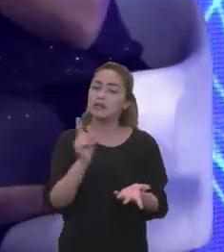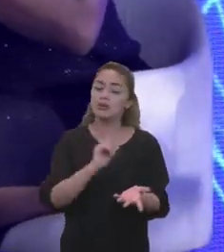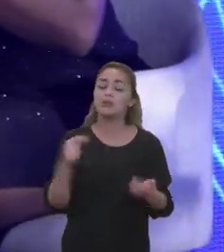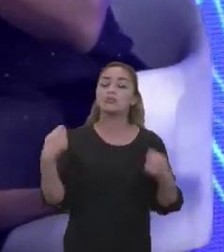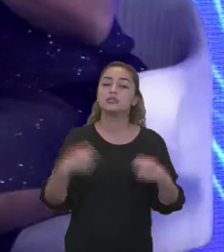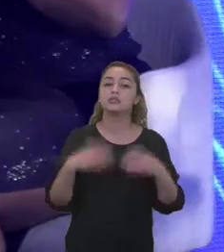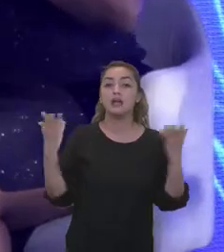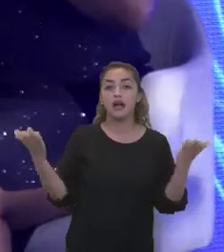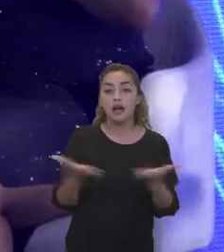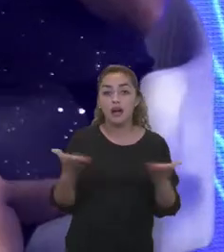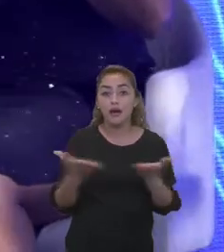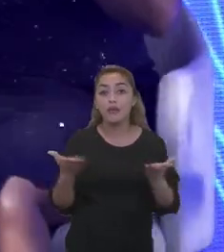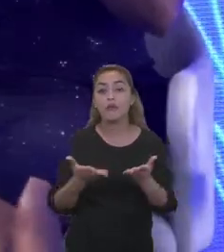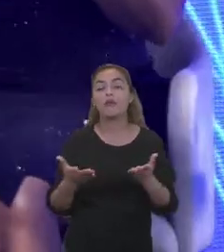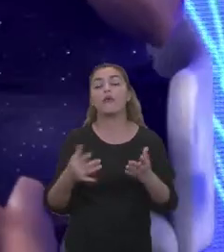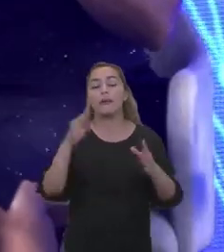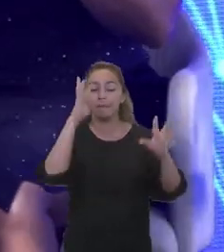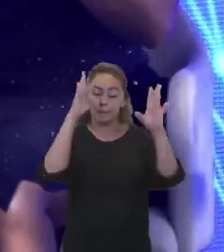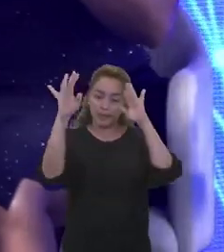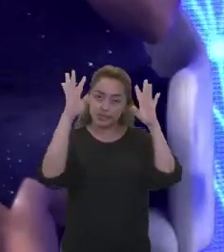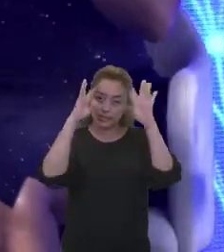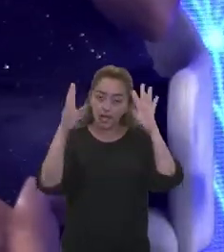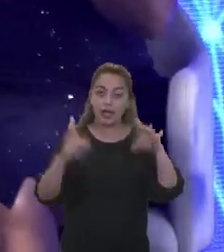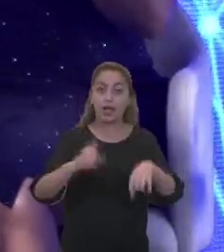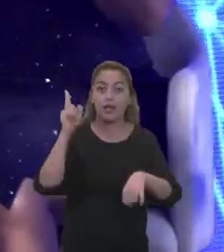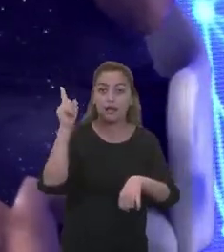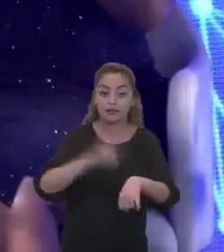today. I need it for now.